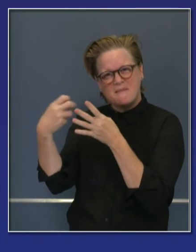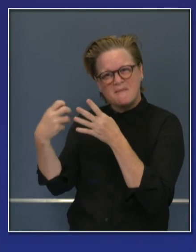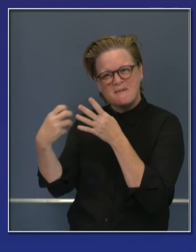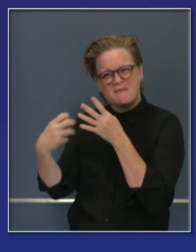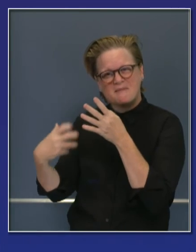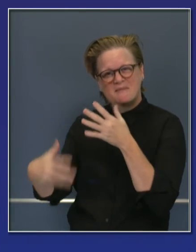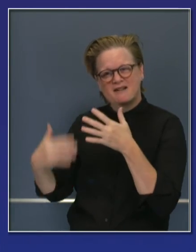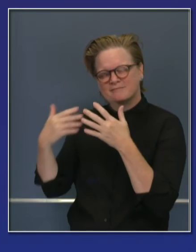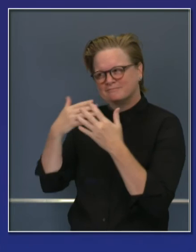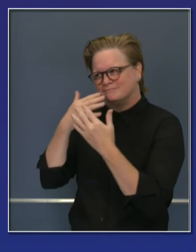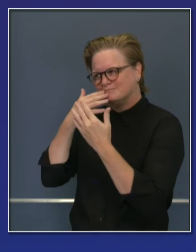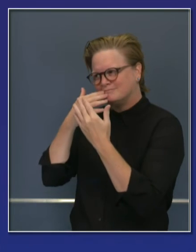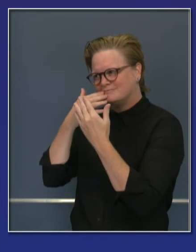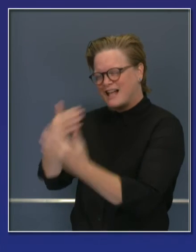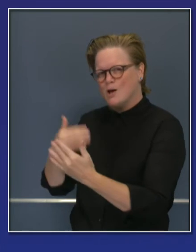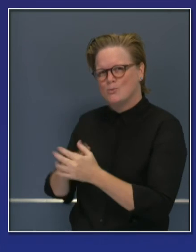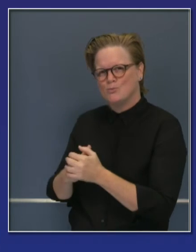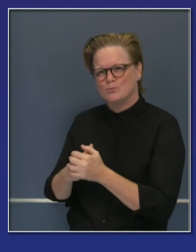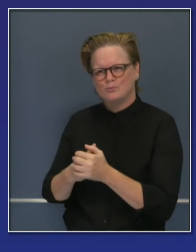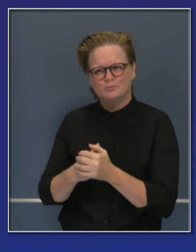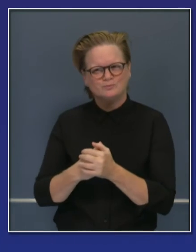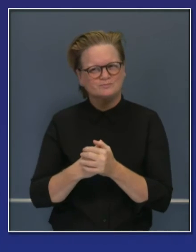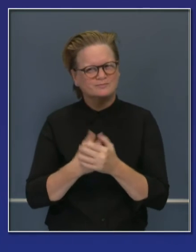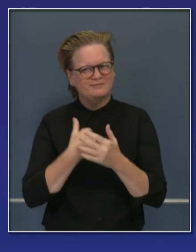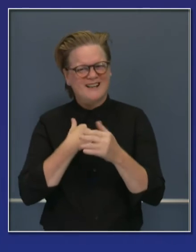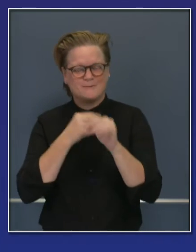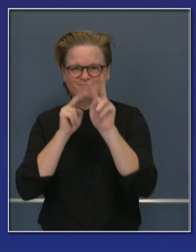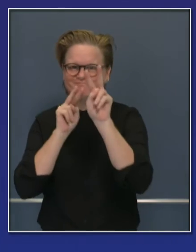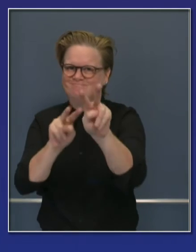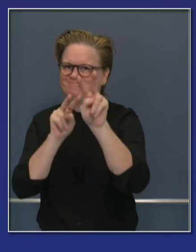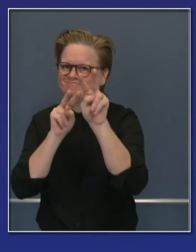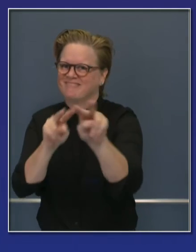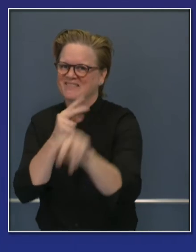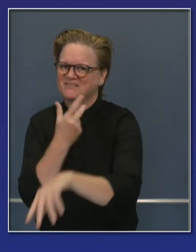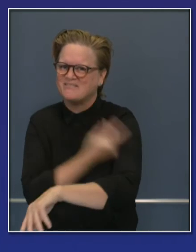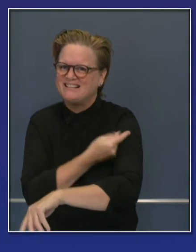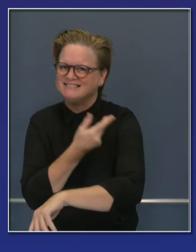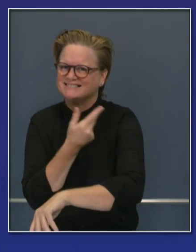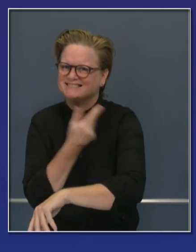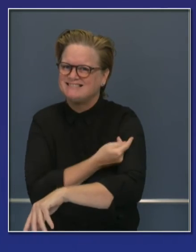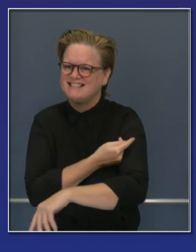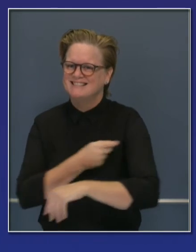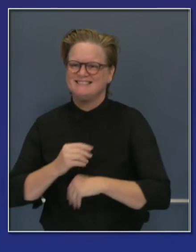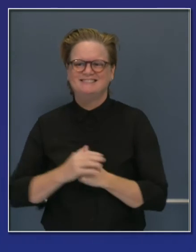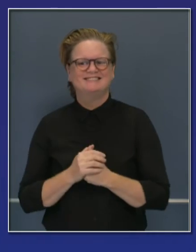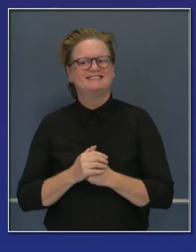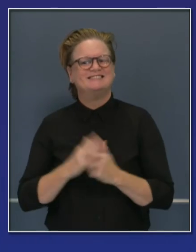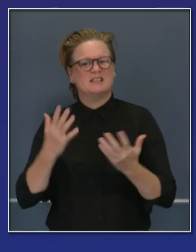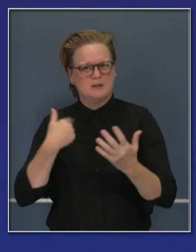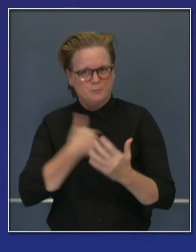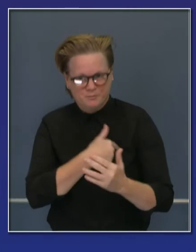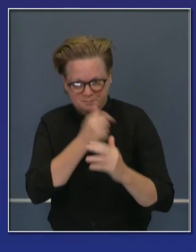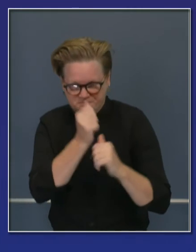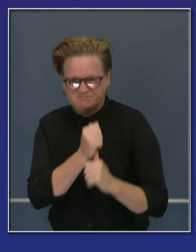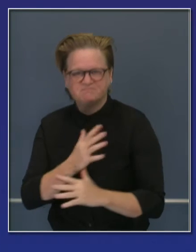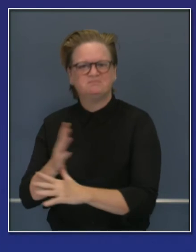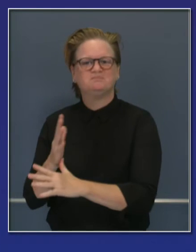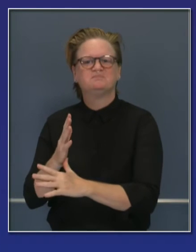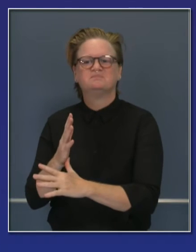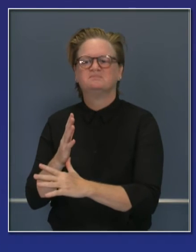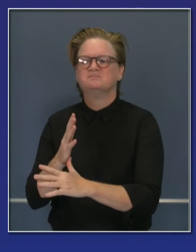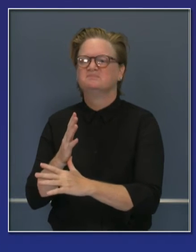hopeful topic, which is vaccinations. California is preparing, has been preparing, and is